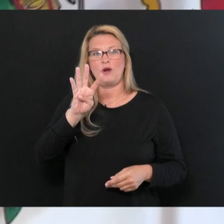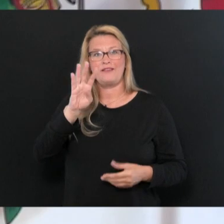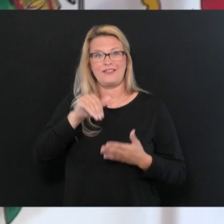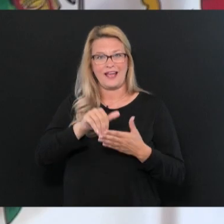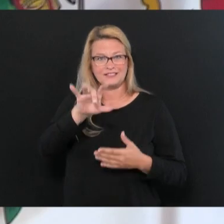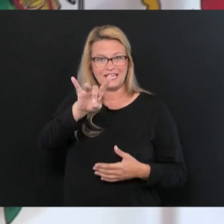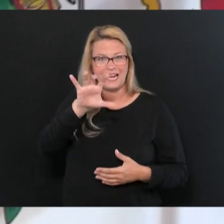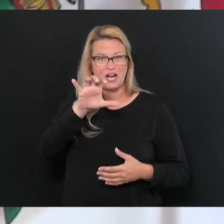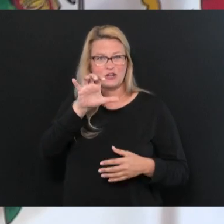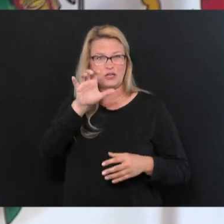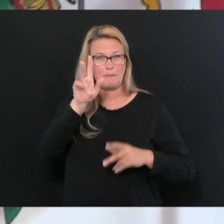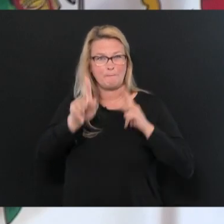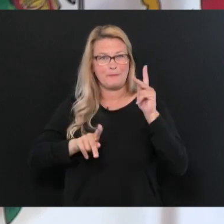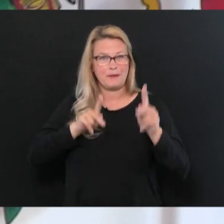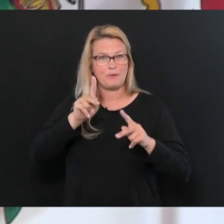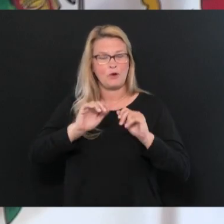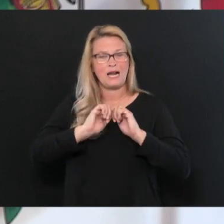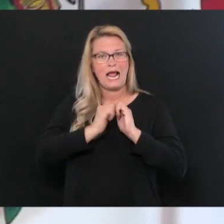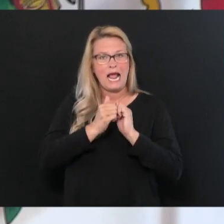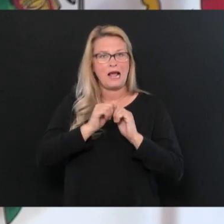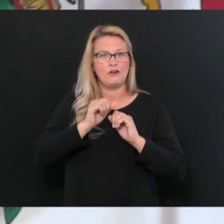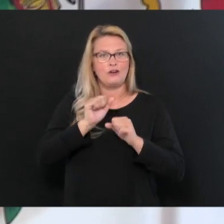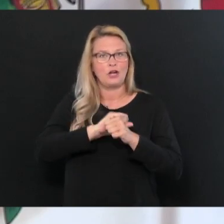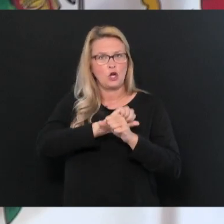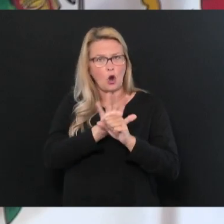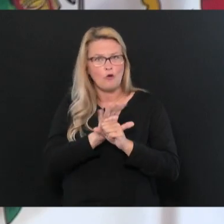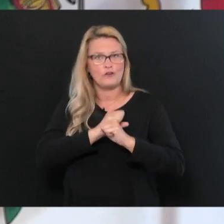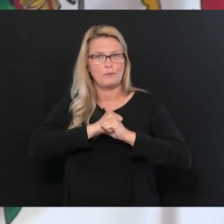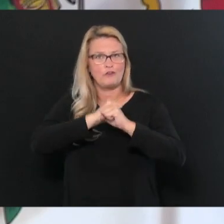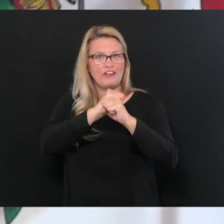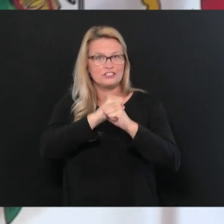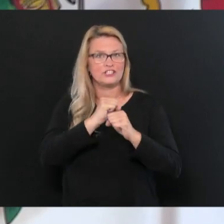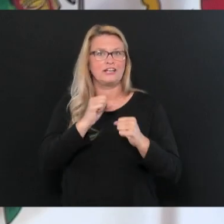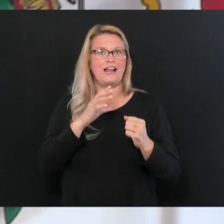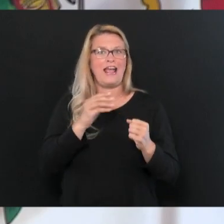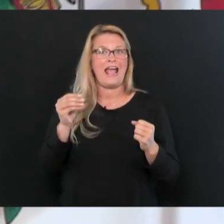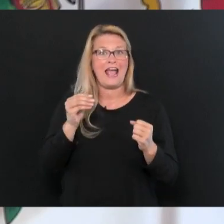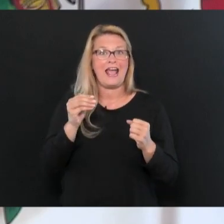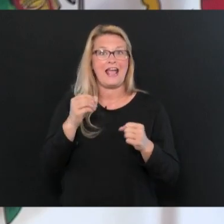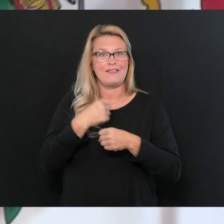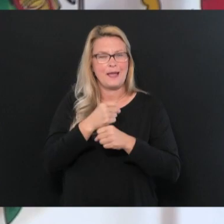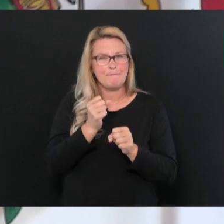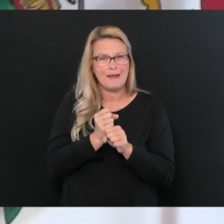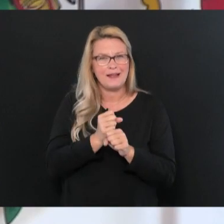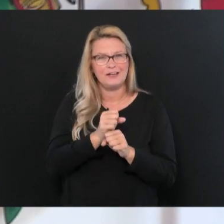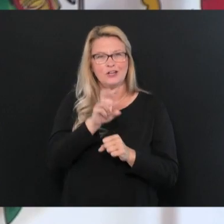4,800 civilians on COVID prevention, and they have made